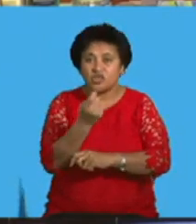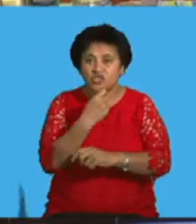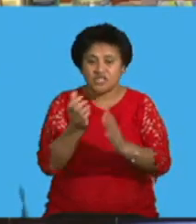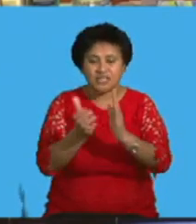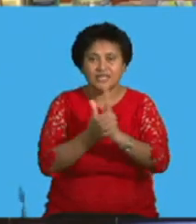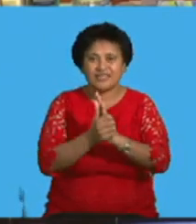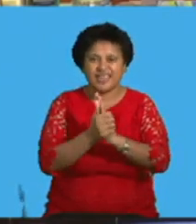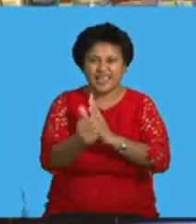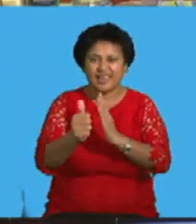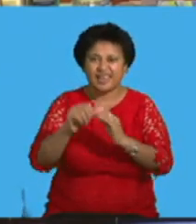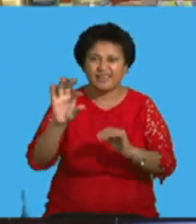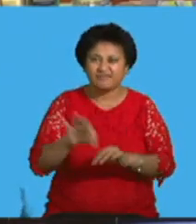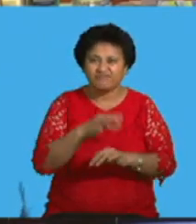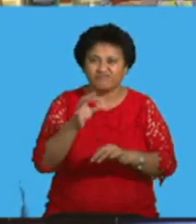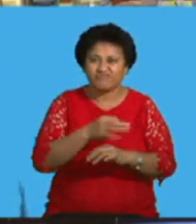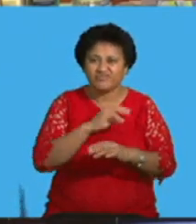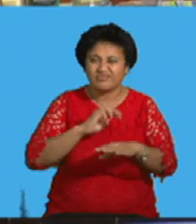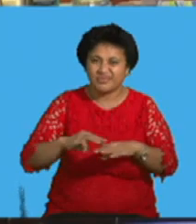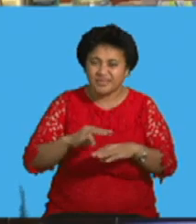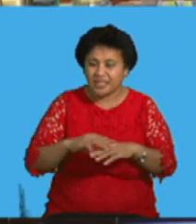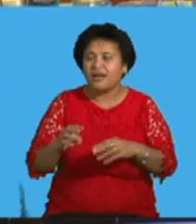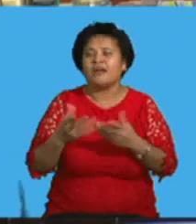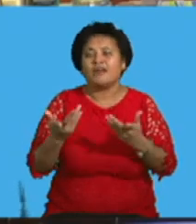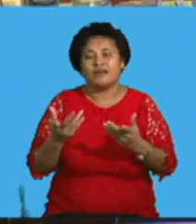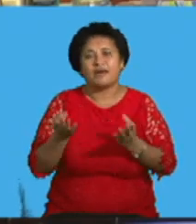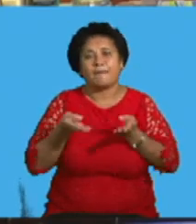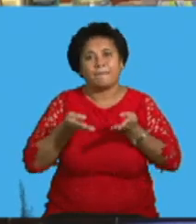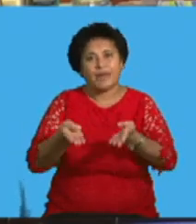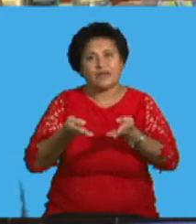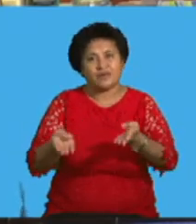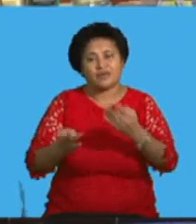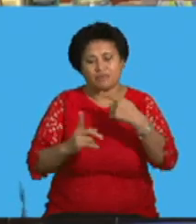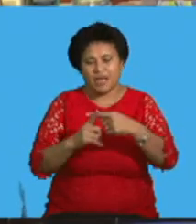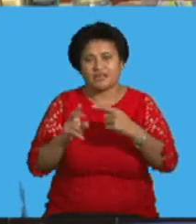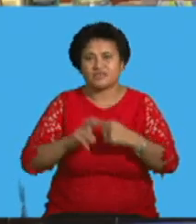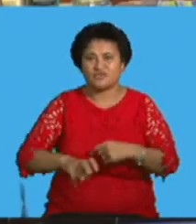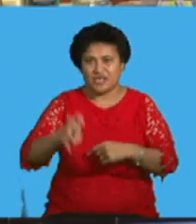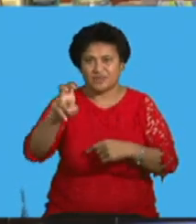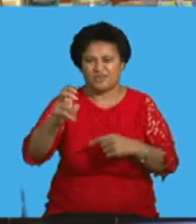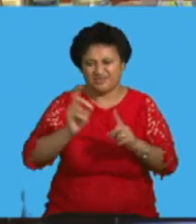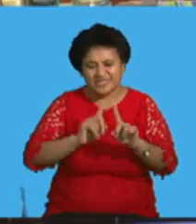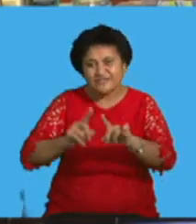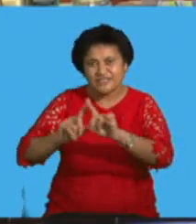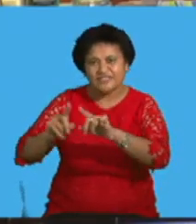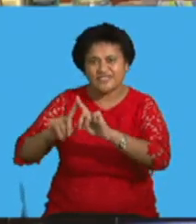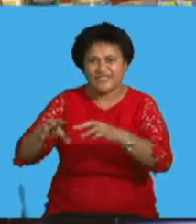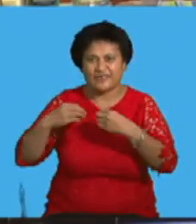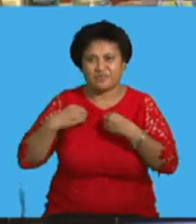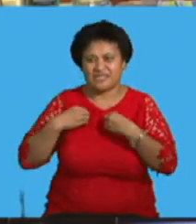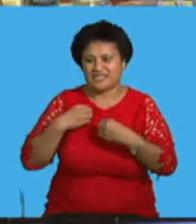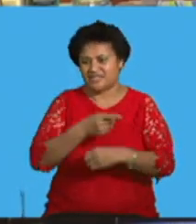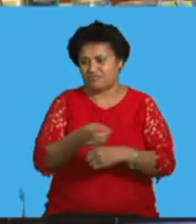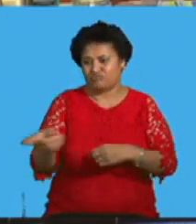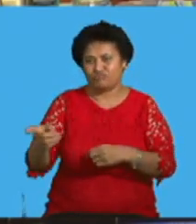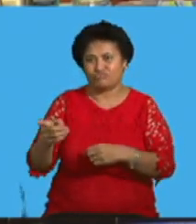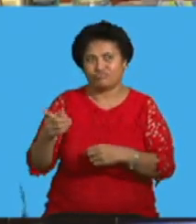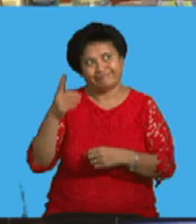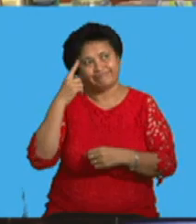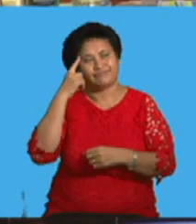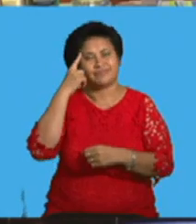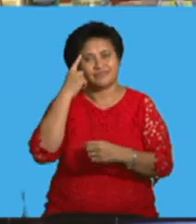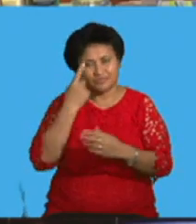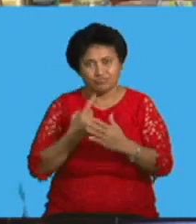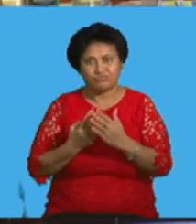handicraft, retail, bakery, and transport. And we will continue to encourage participation in